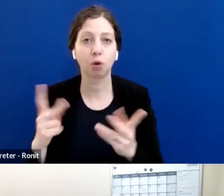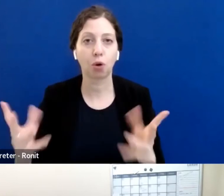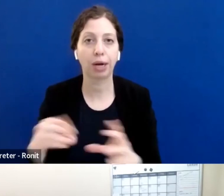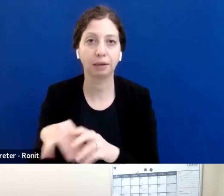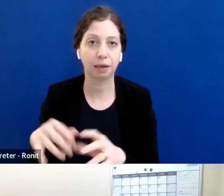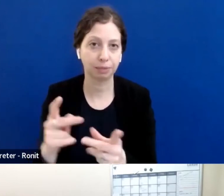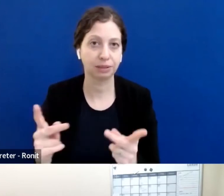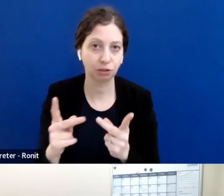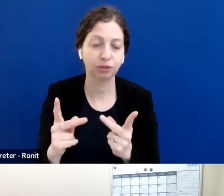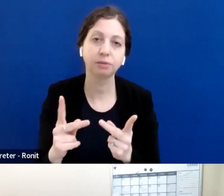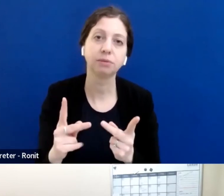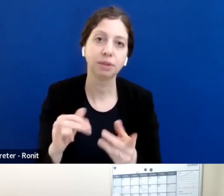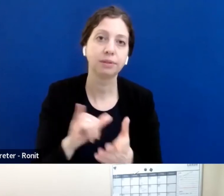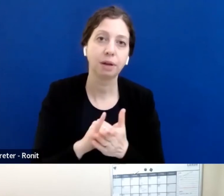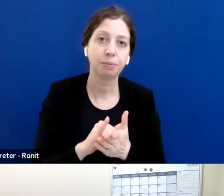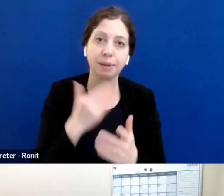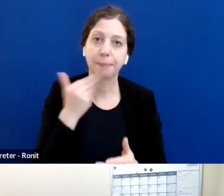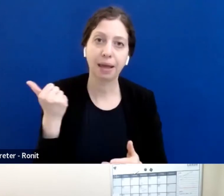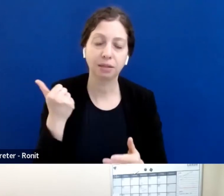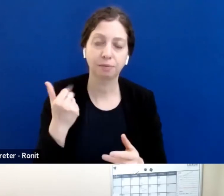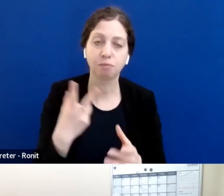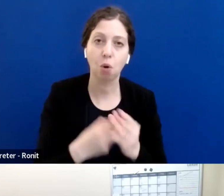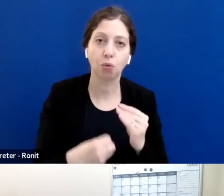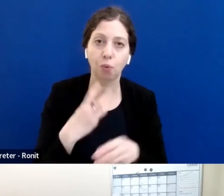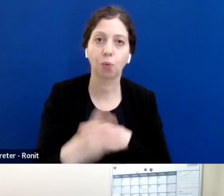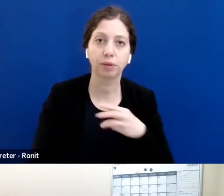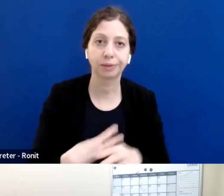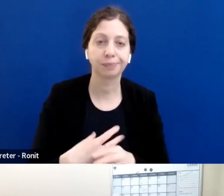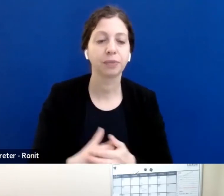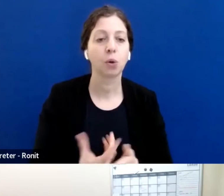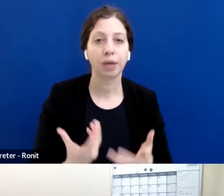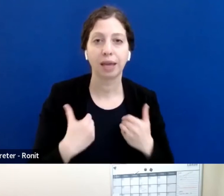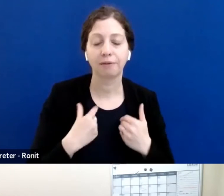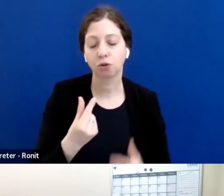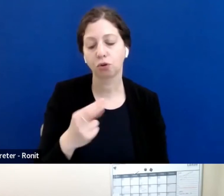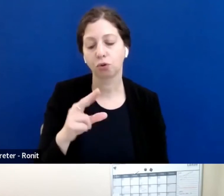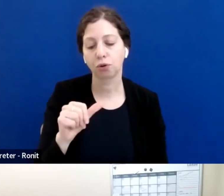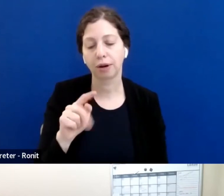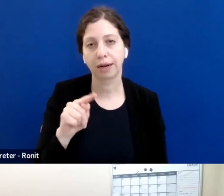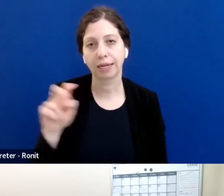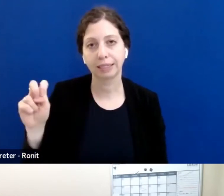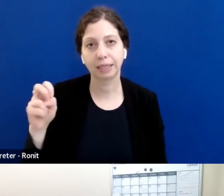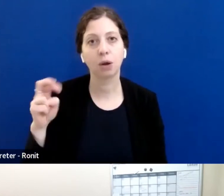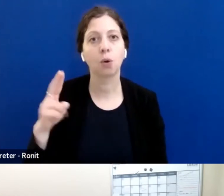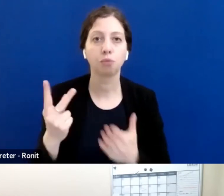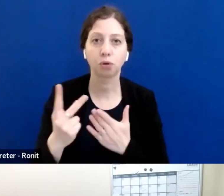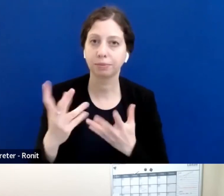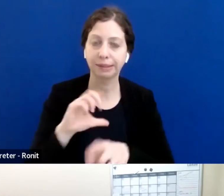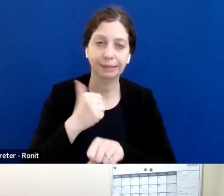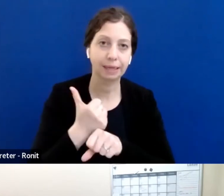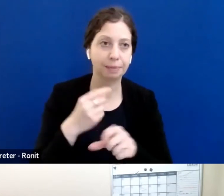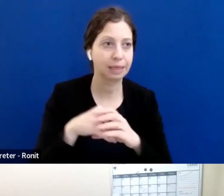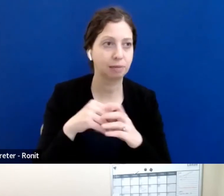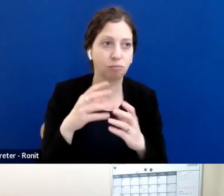position, that would be the best of both worlds. We have grantees, or we have programs established in almost every